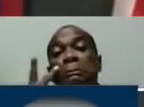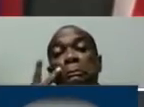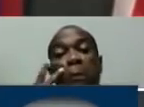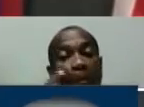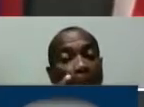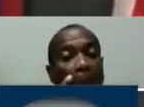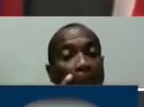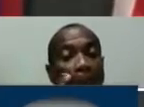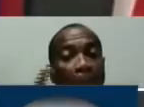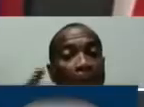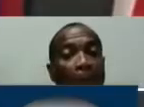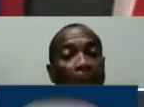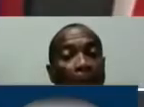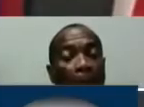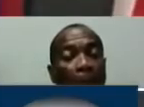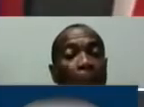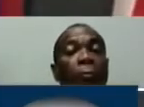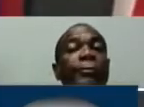towards the end.